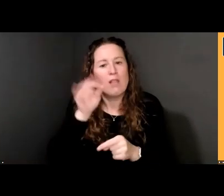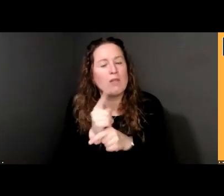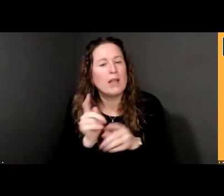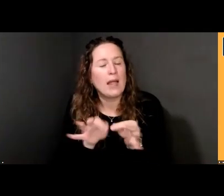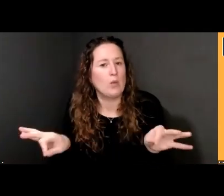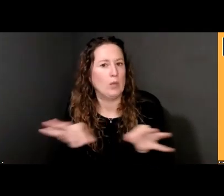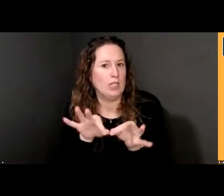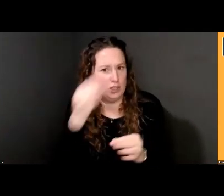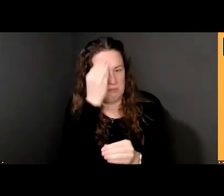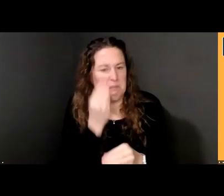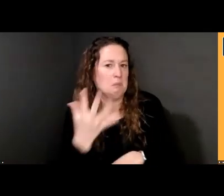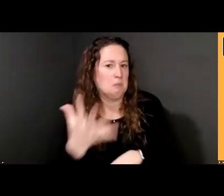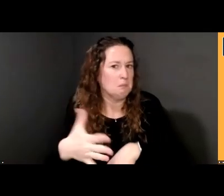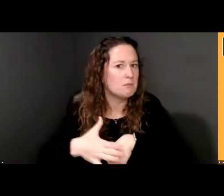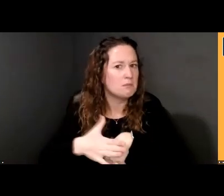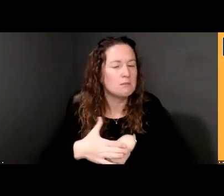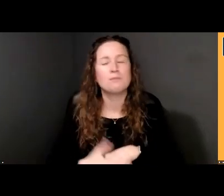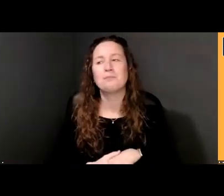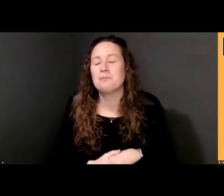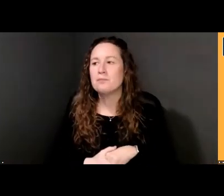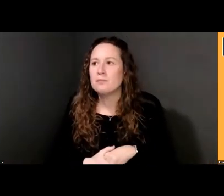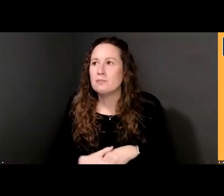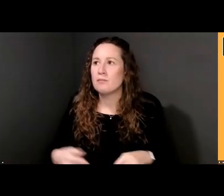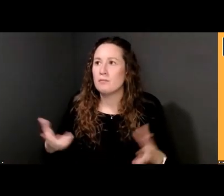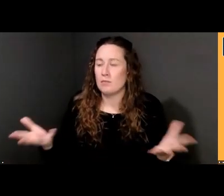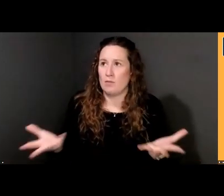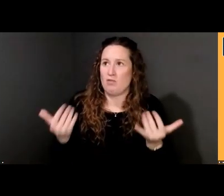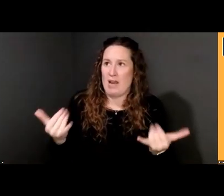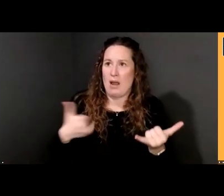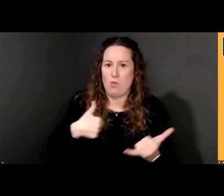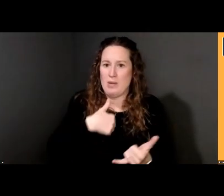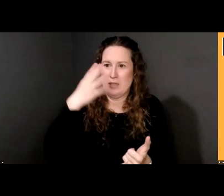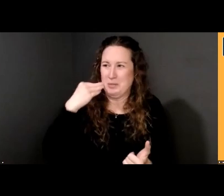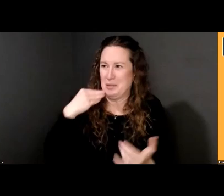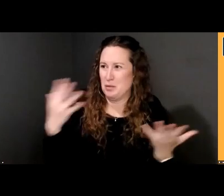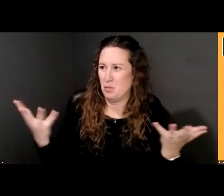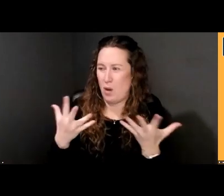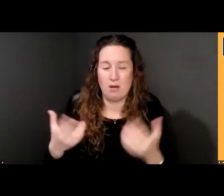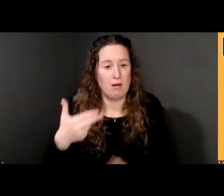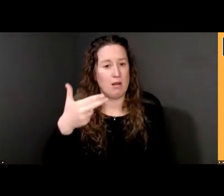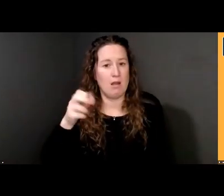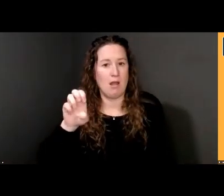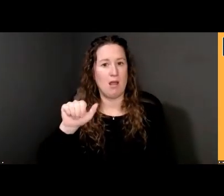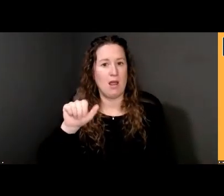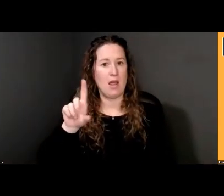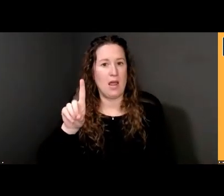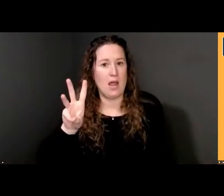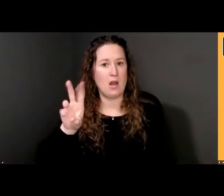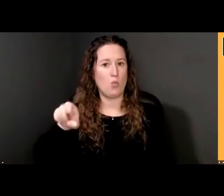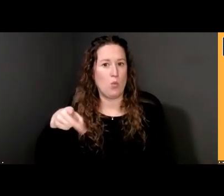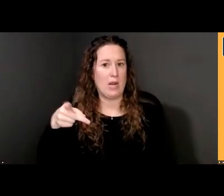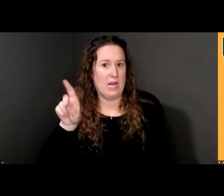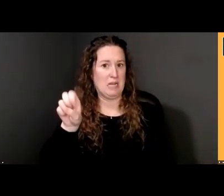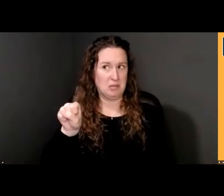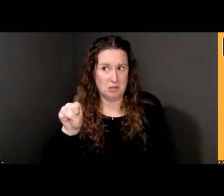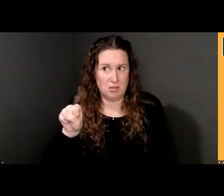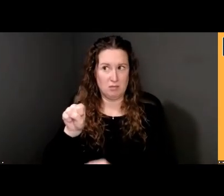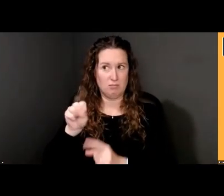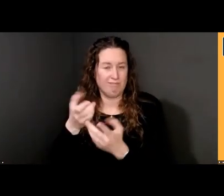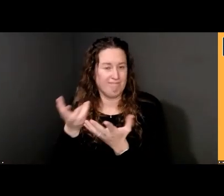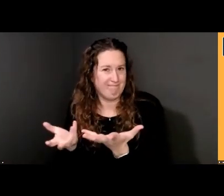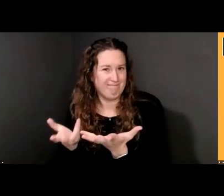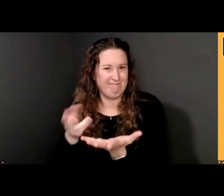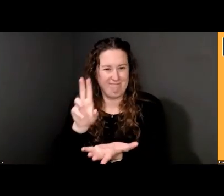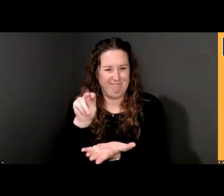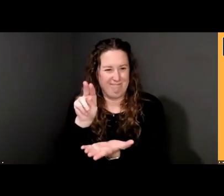conversation. What are we experiencing? Are we facing headwinds in our equity work? Now, that makes it